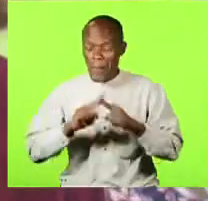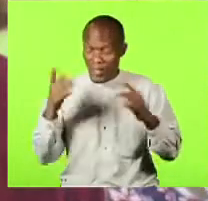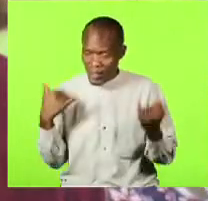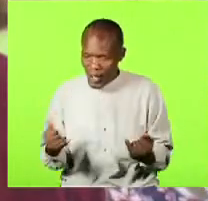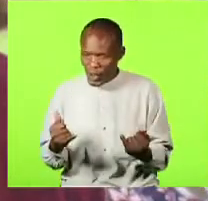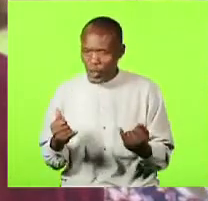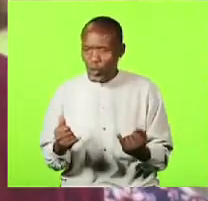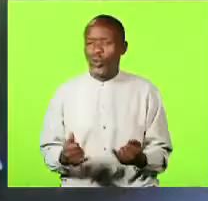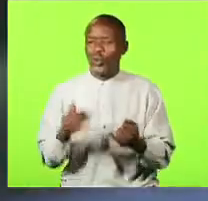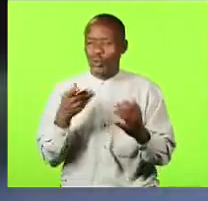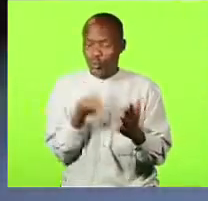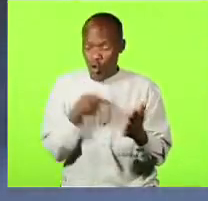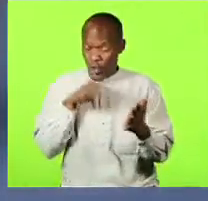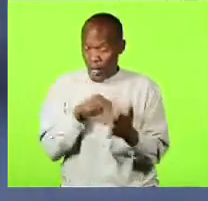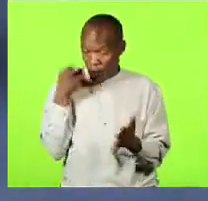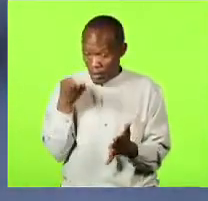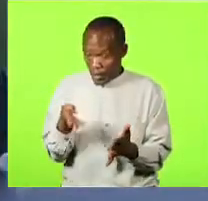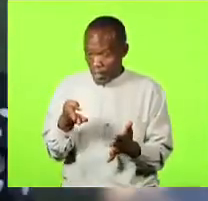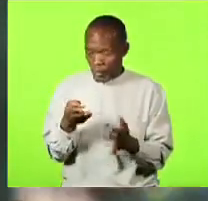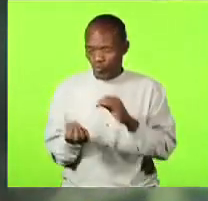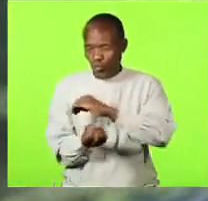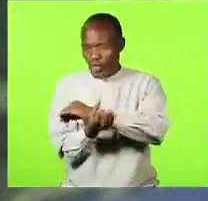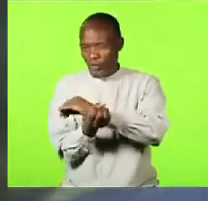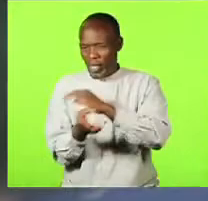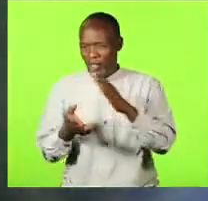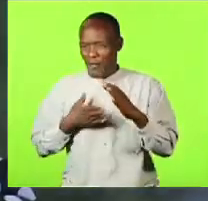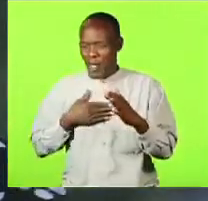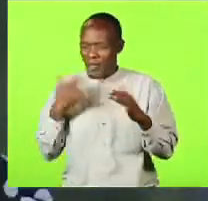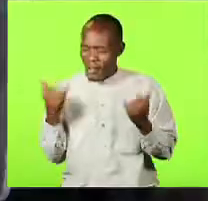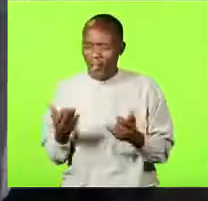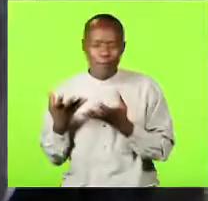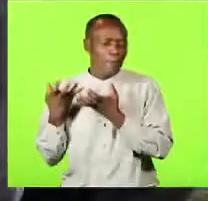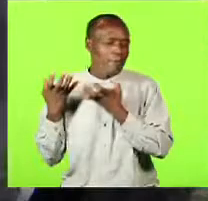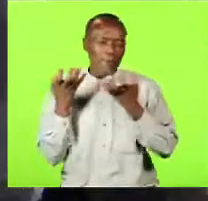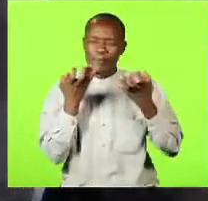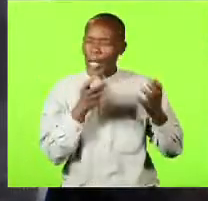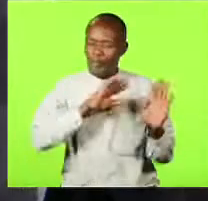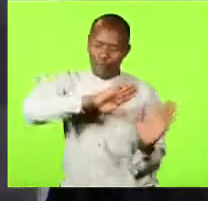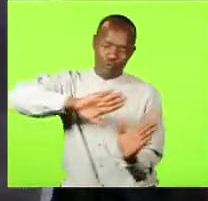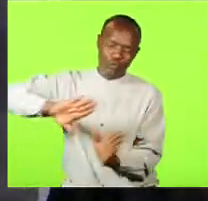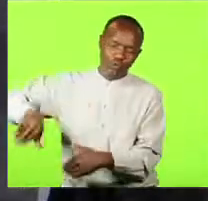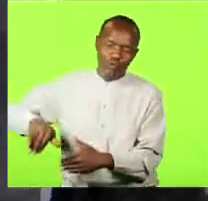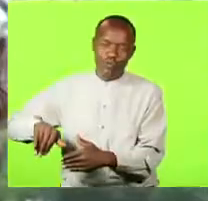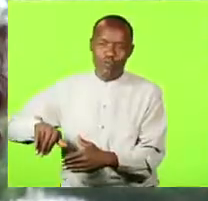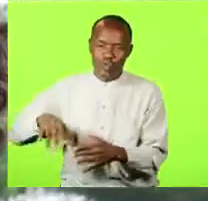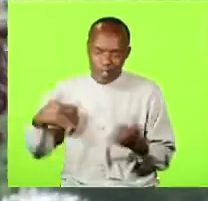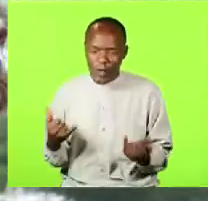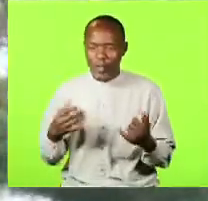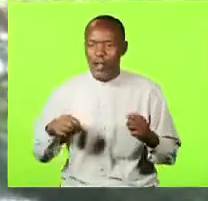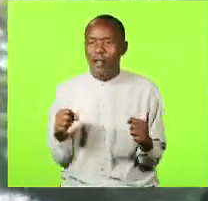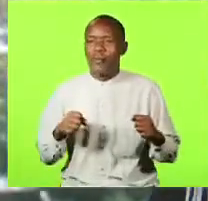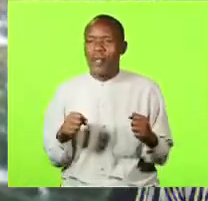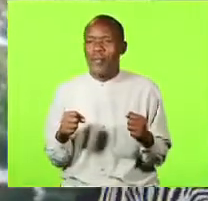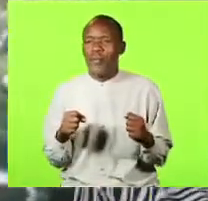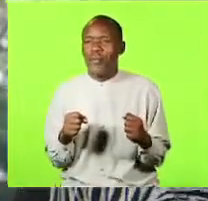space. That's when I was able now to come whatever I was feeling and what I had to do with other people. When I